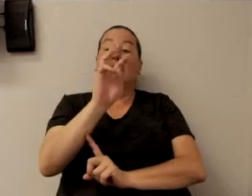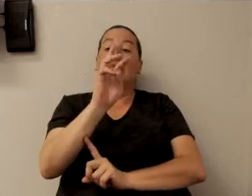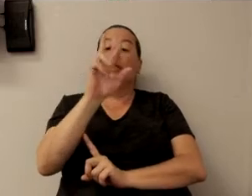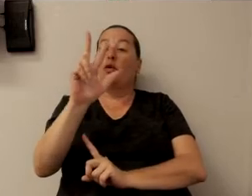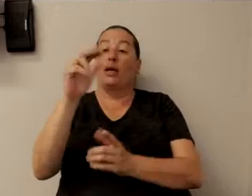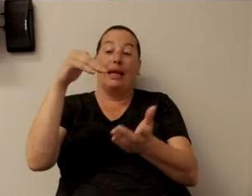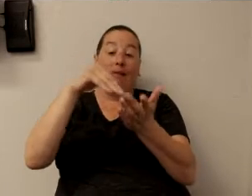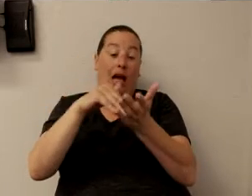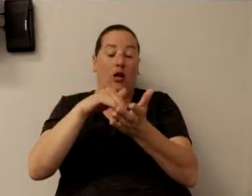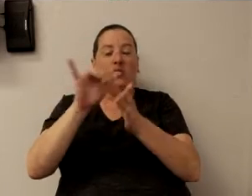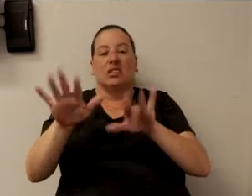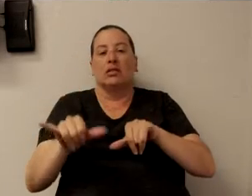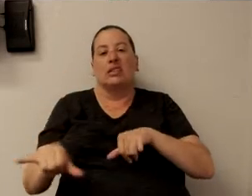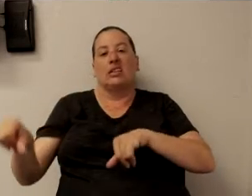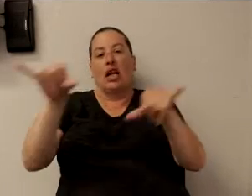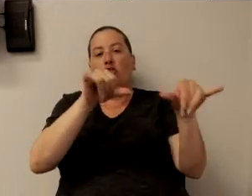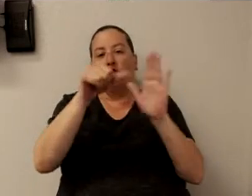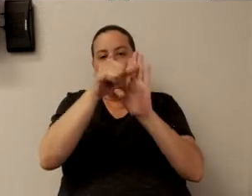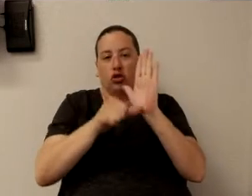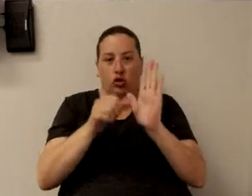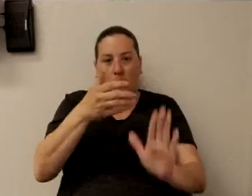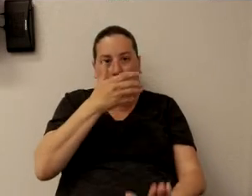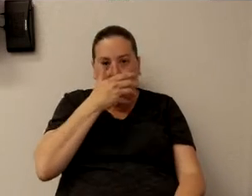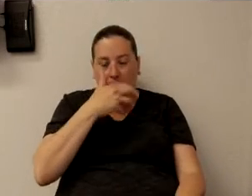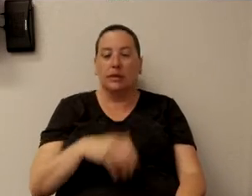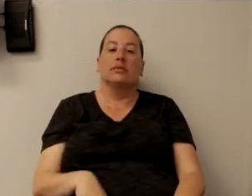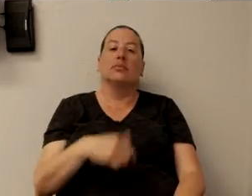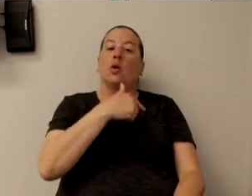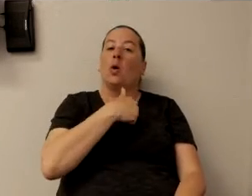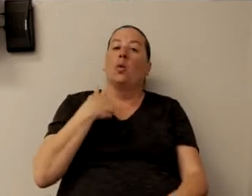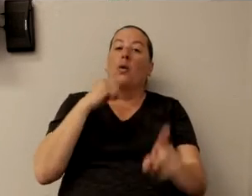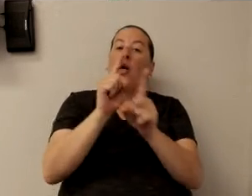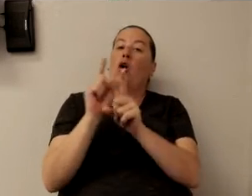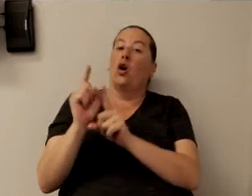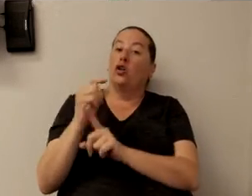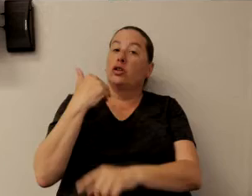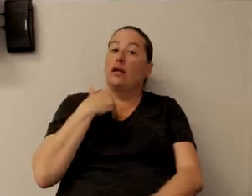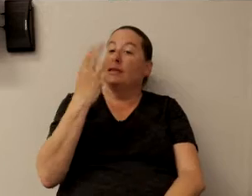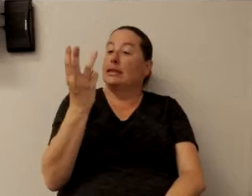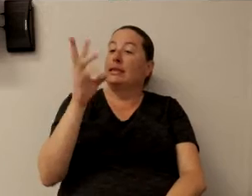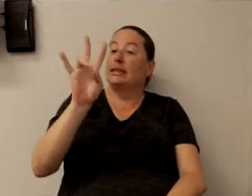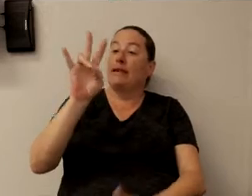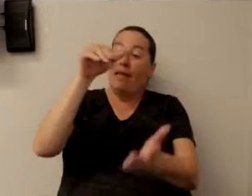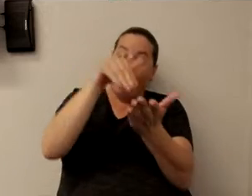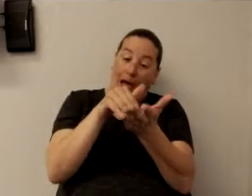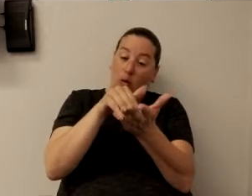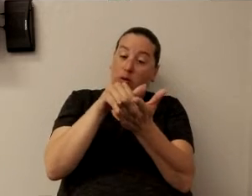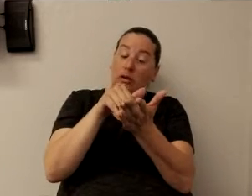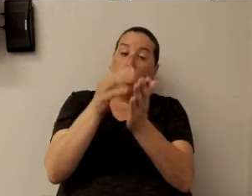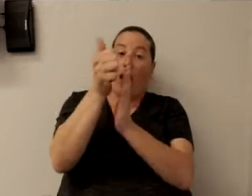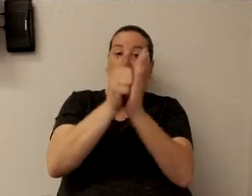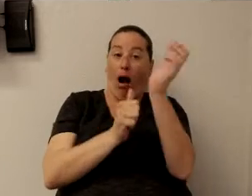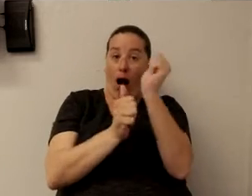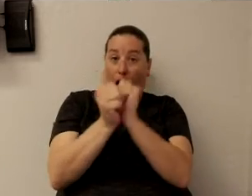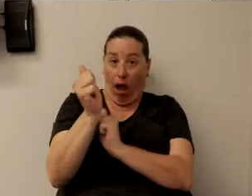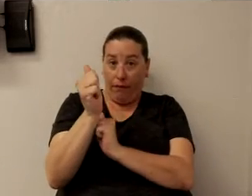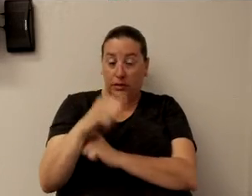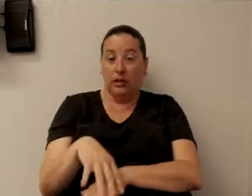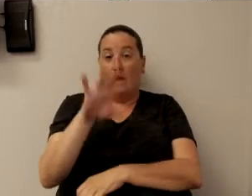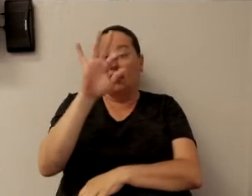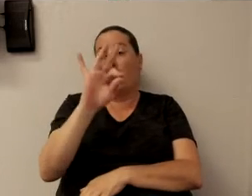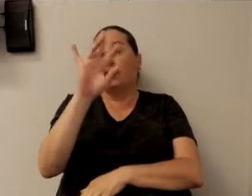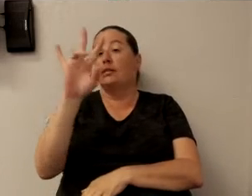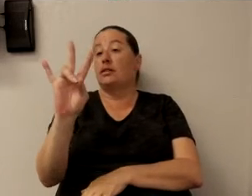standard surgical masks. We also have 67,000 pairs of gloves, 9,700